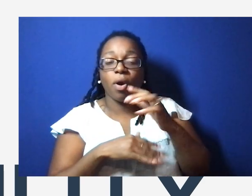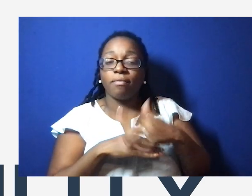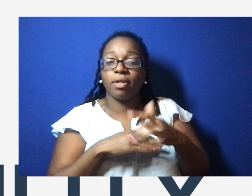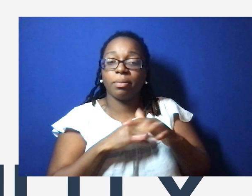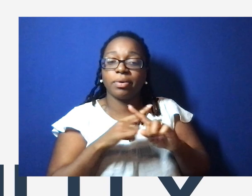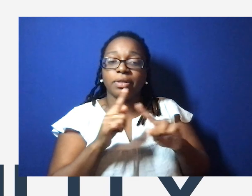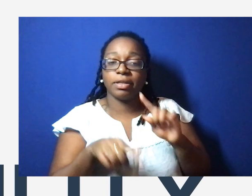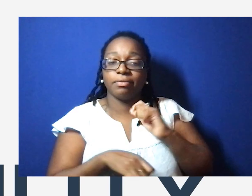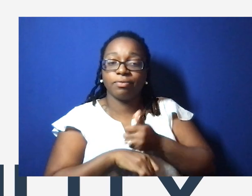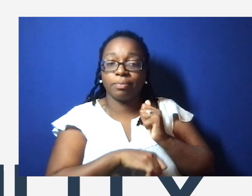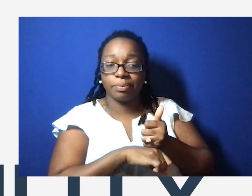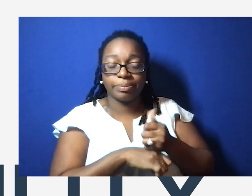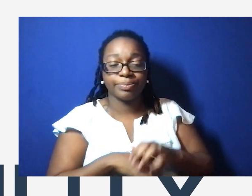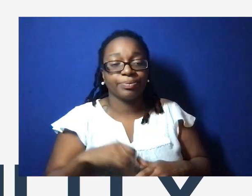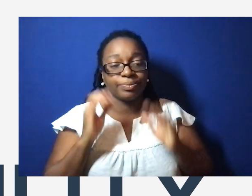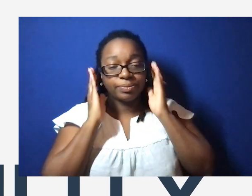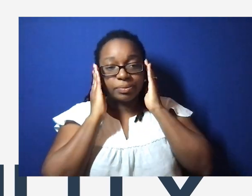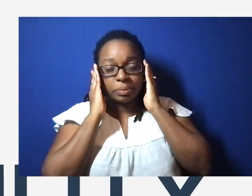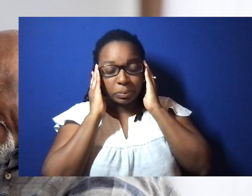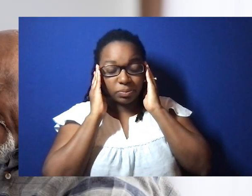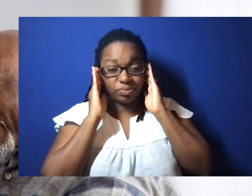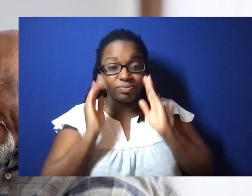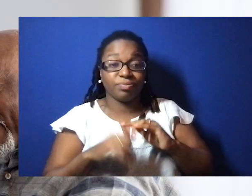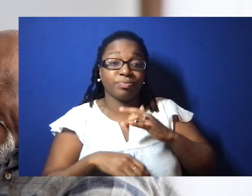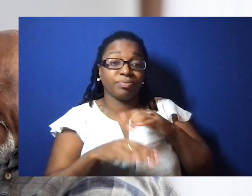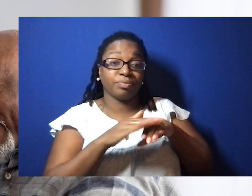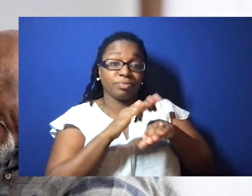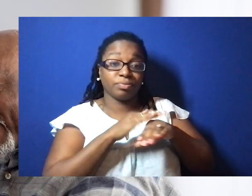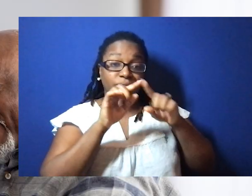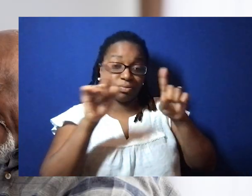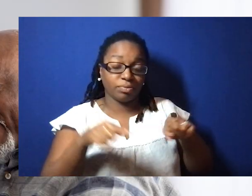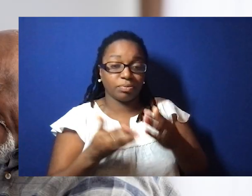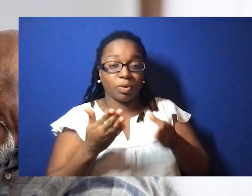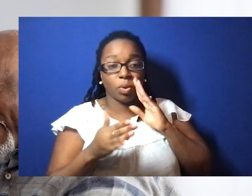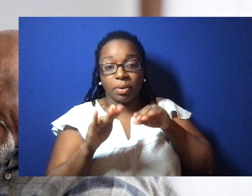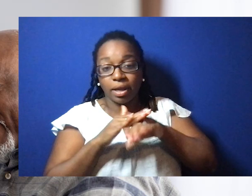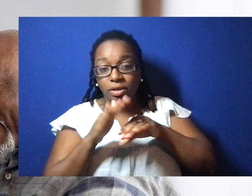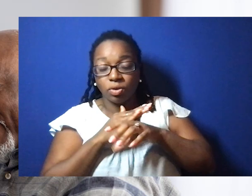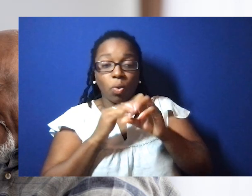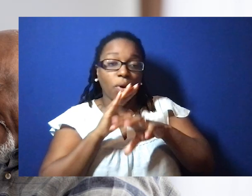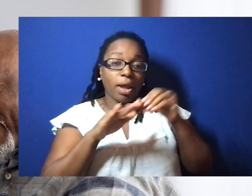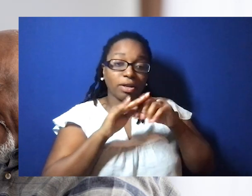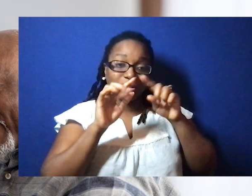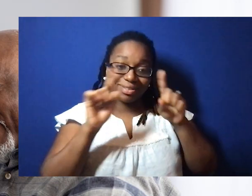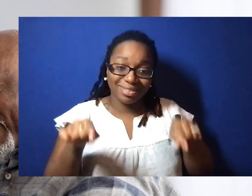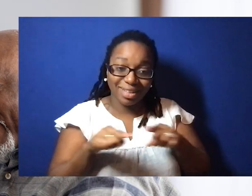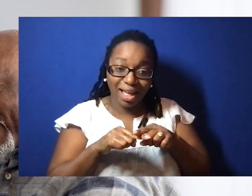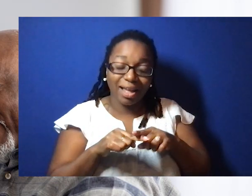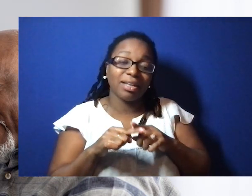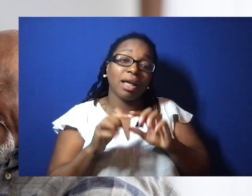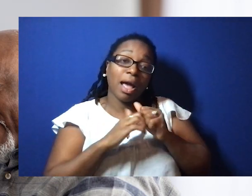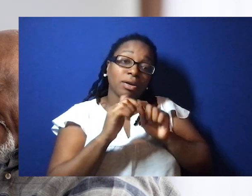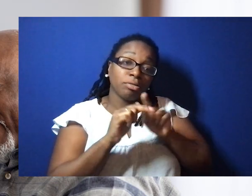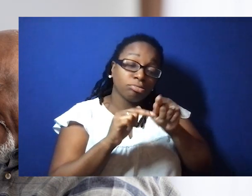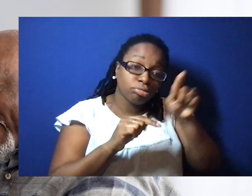or available in different formats. Accessible signage may include entry and exit signs, directions around the